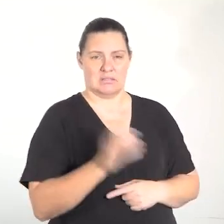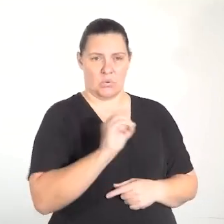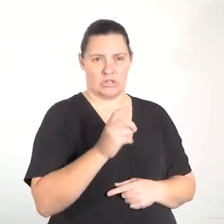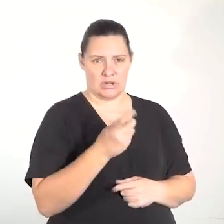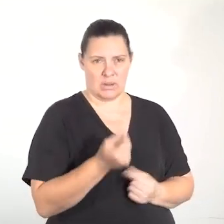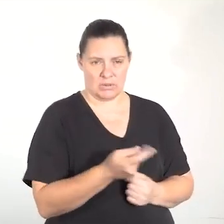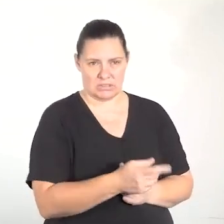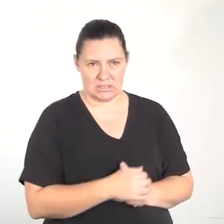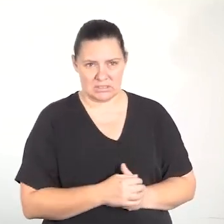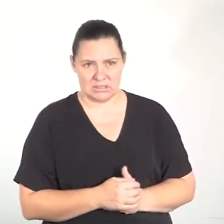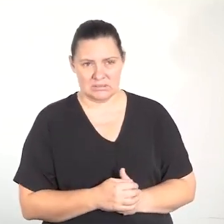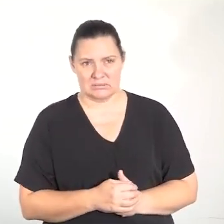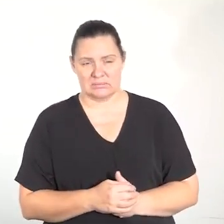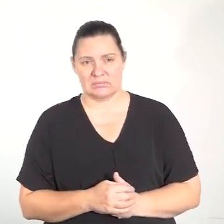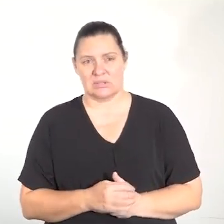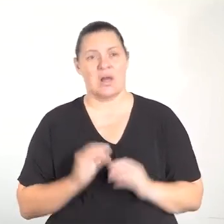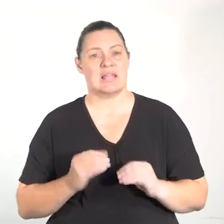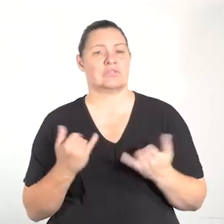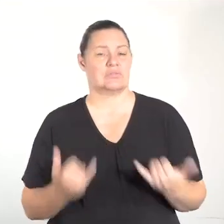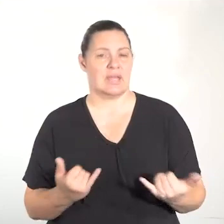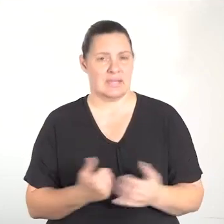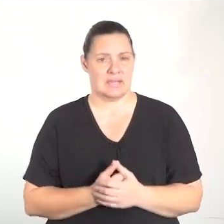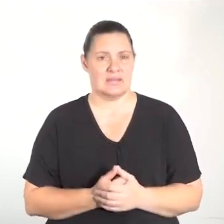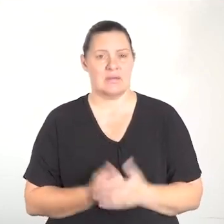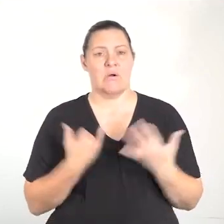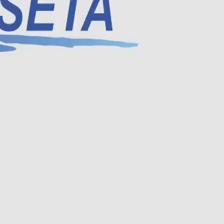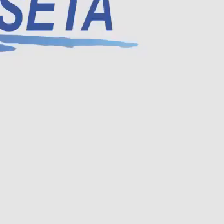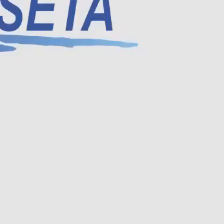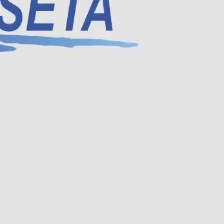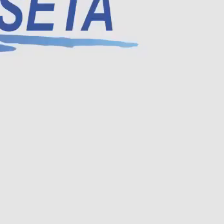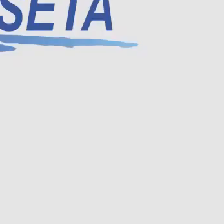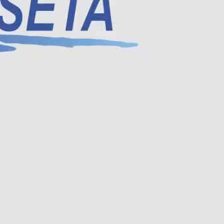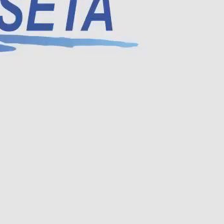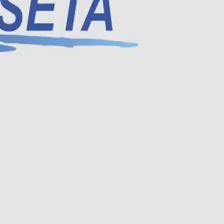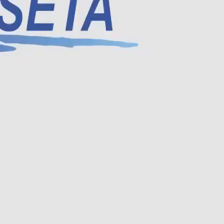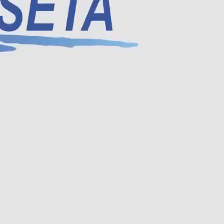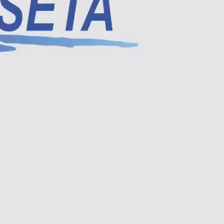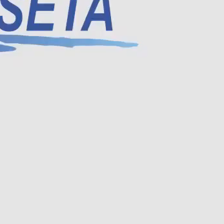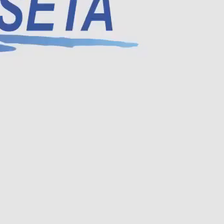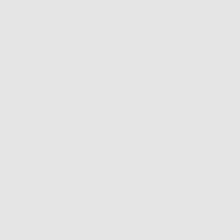he invest initially? So that was our lesson today.